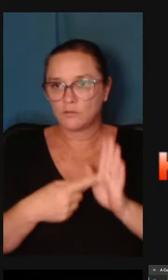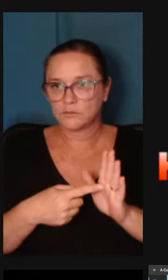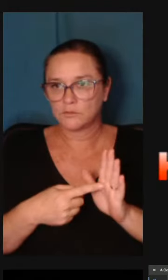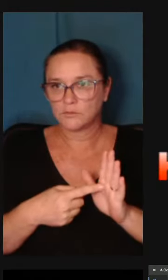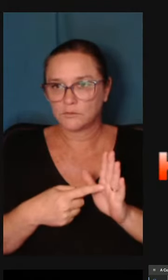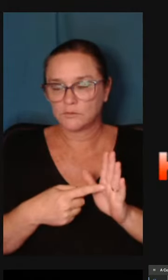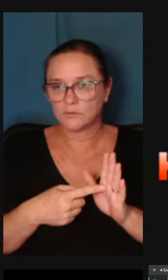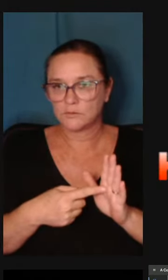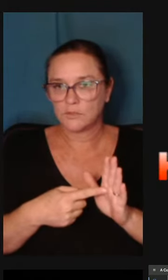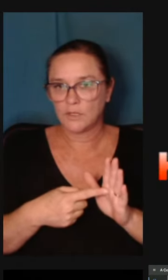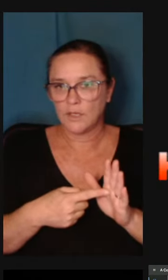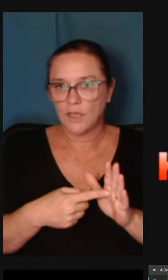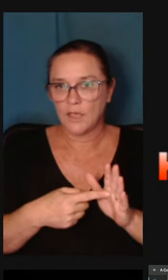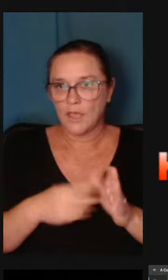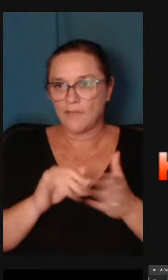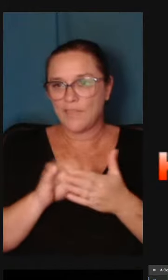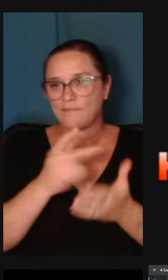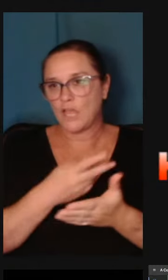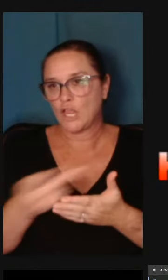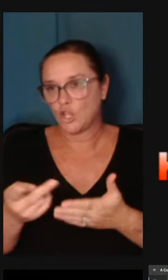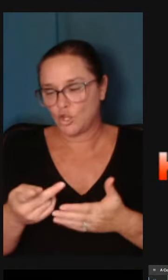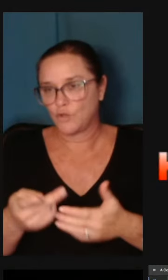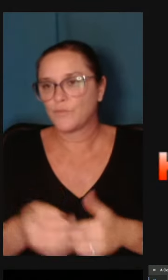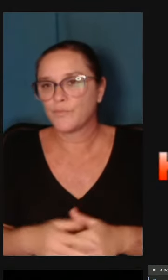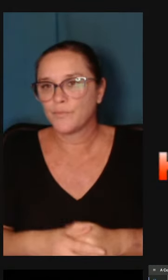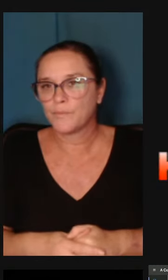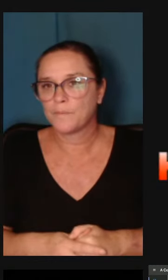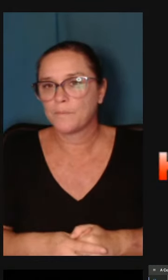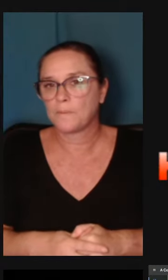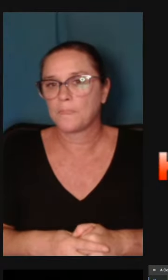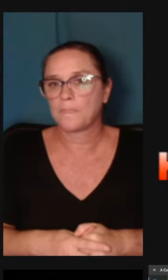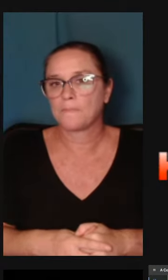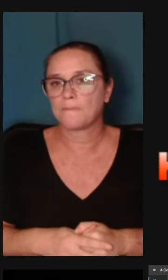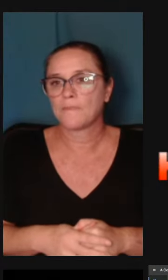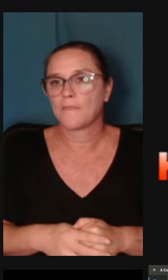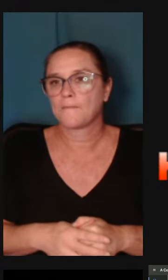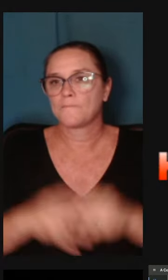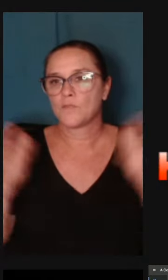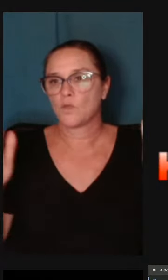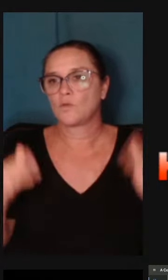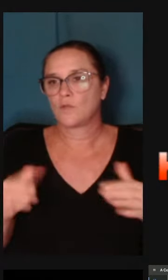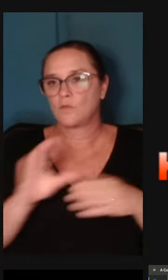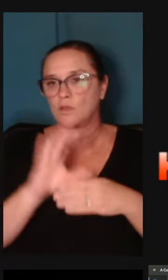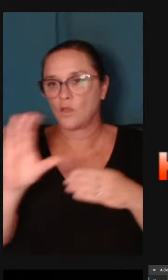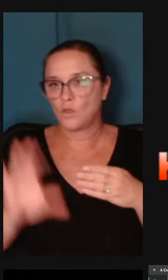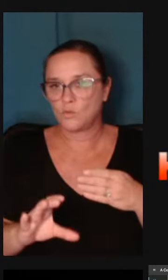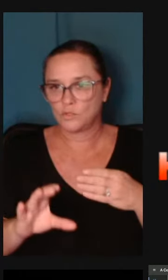the failure here. And let me just kind of fast forward there to jump to the conclusion,